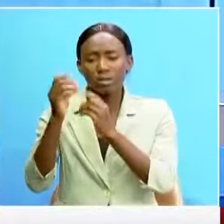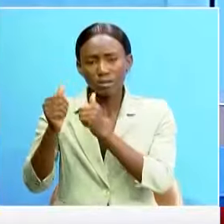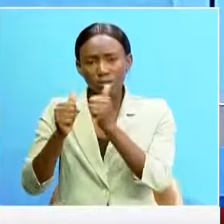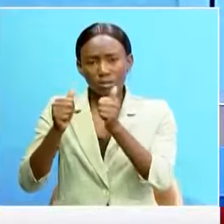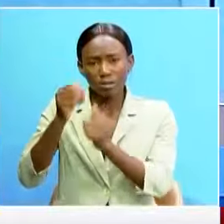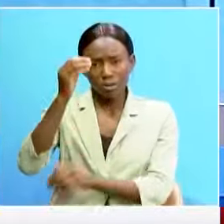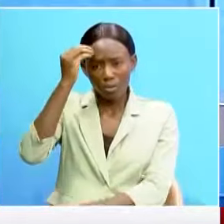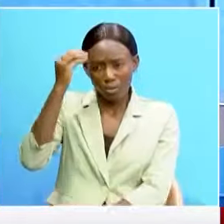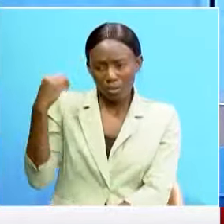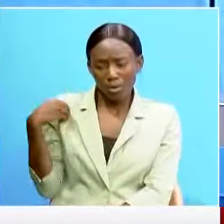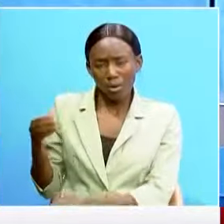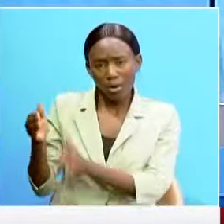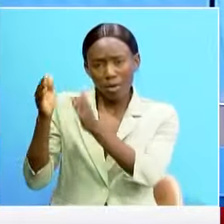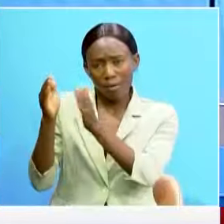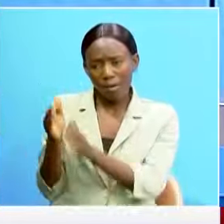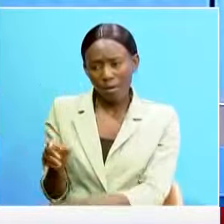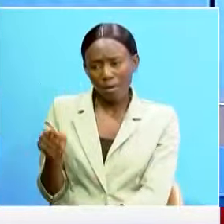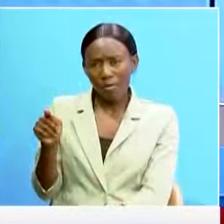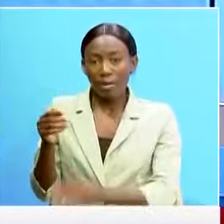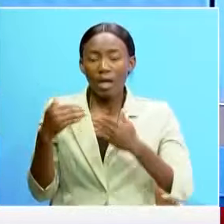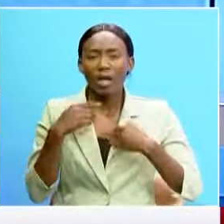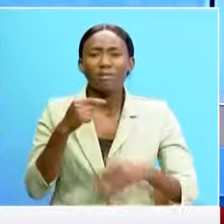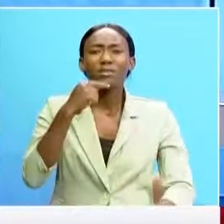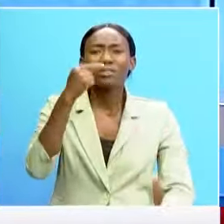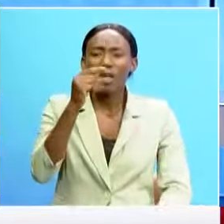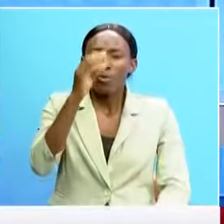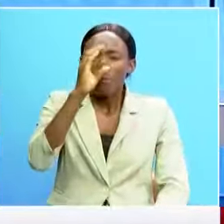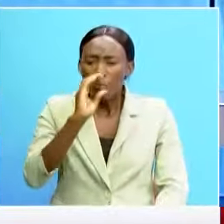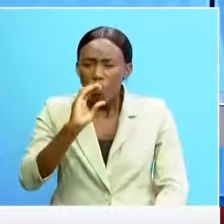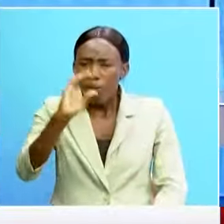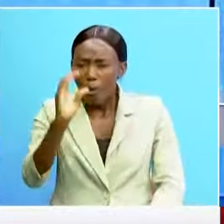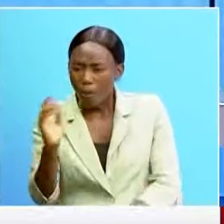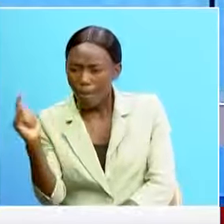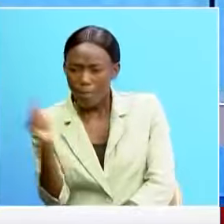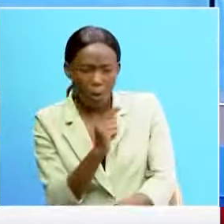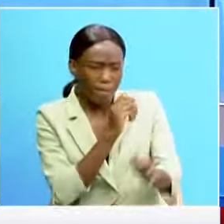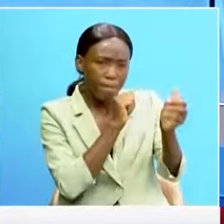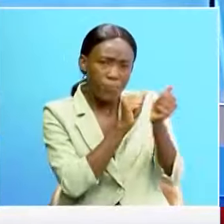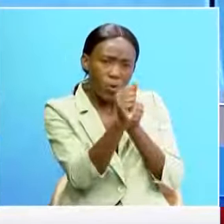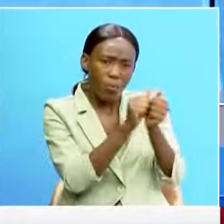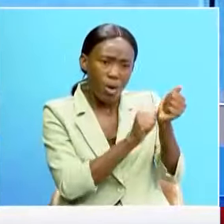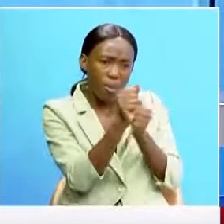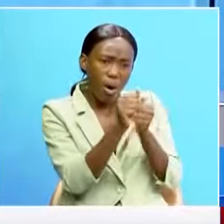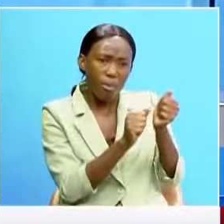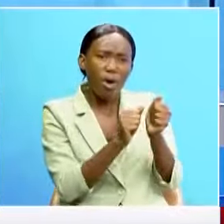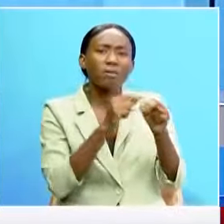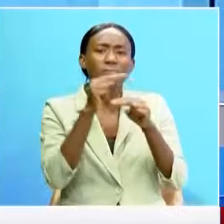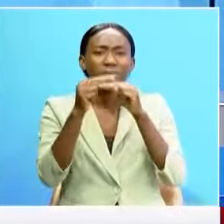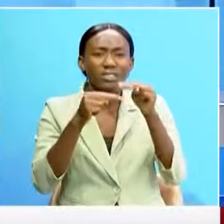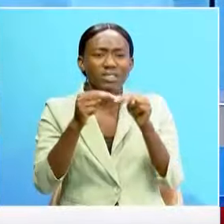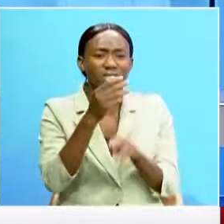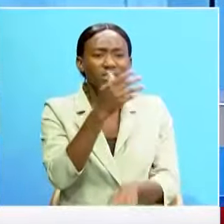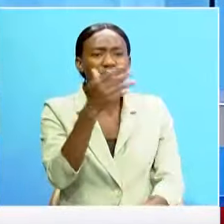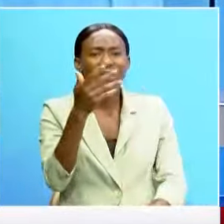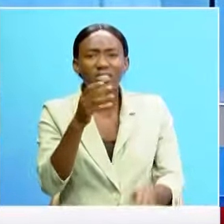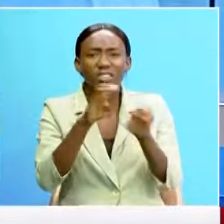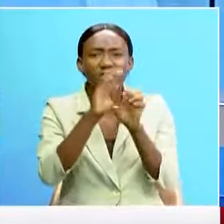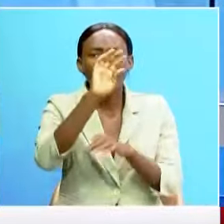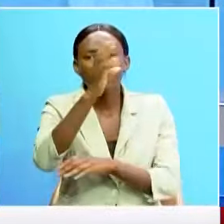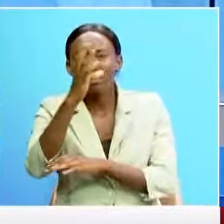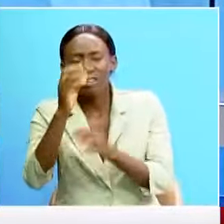Officer Good Hope Kapoto noted that elephants are terrorizing the locals and causing damages to their crops in